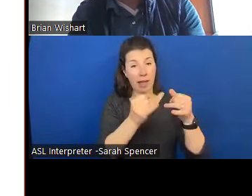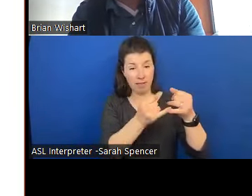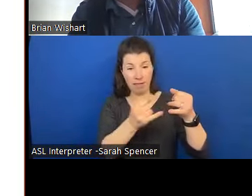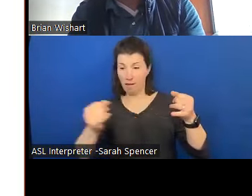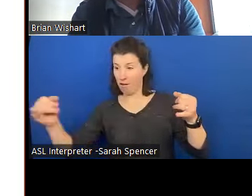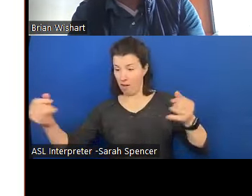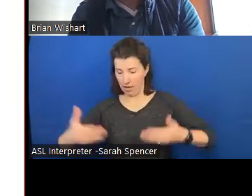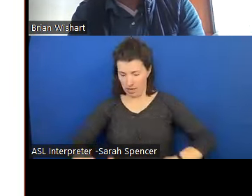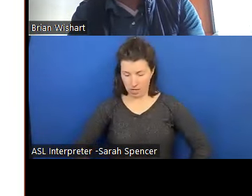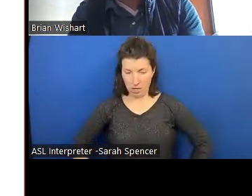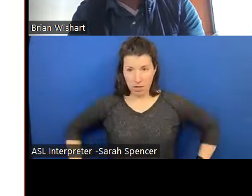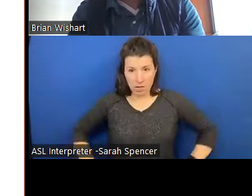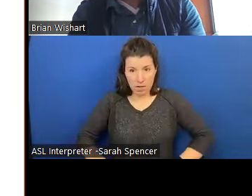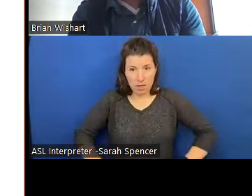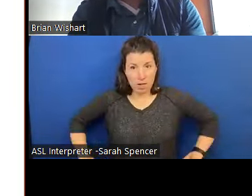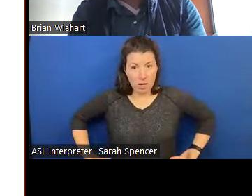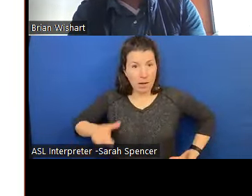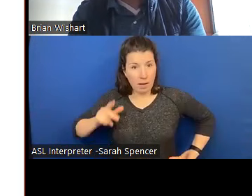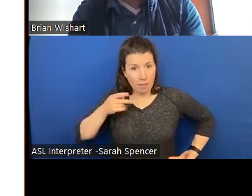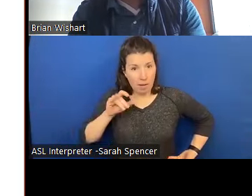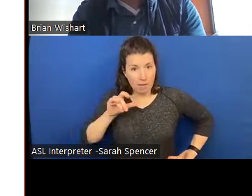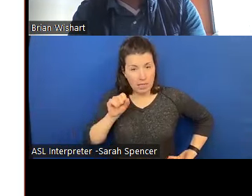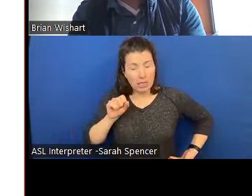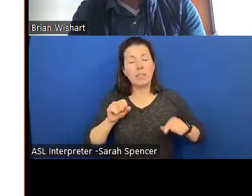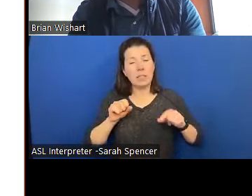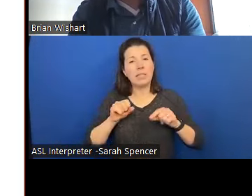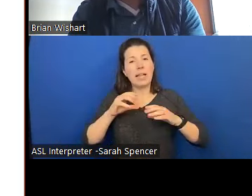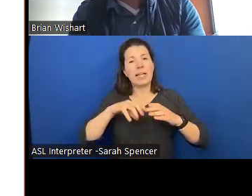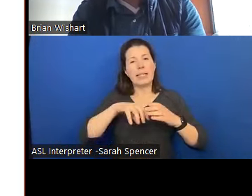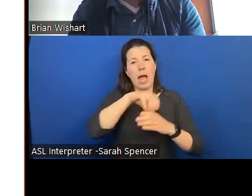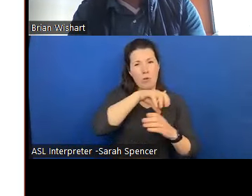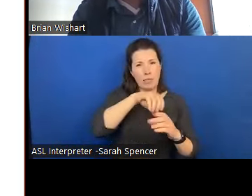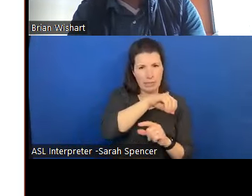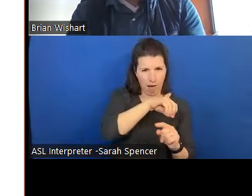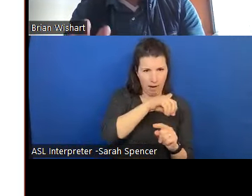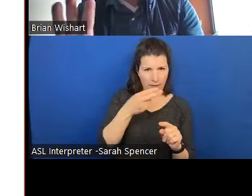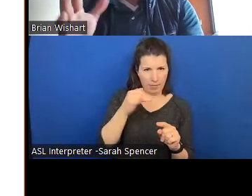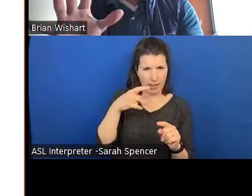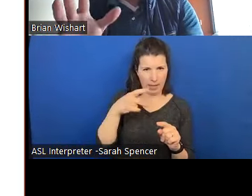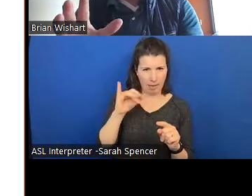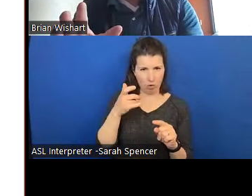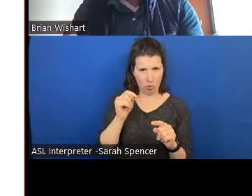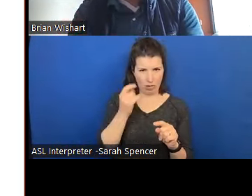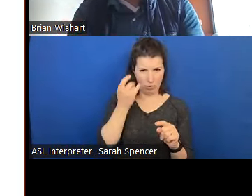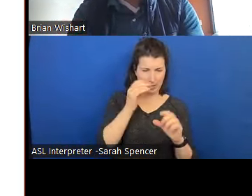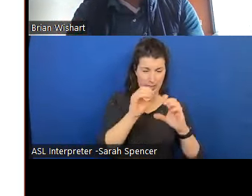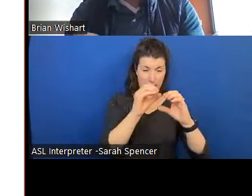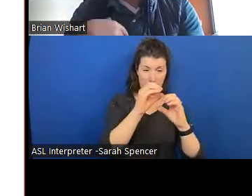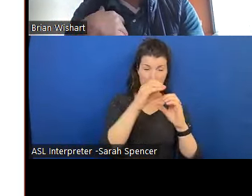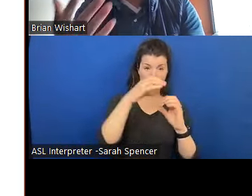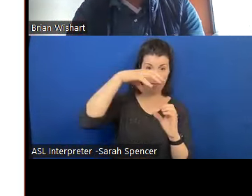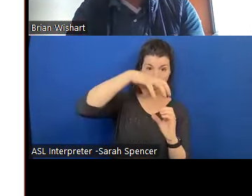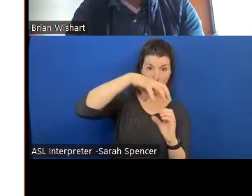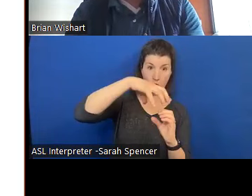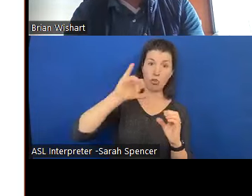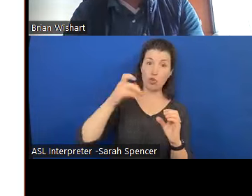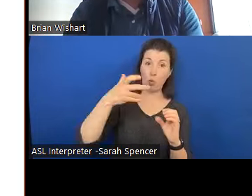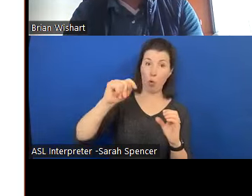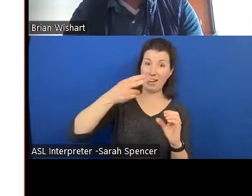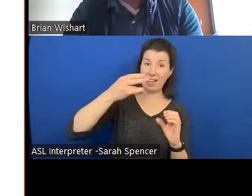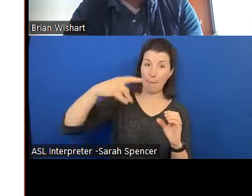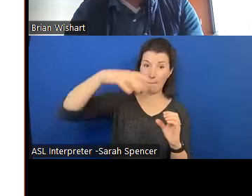is outside of that hip joint. And so that's the percentage we're watching. Typically around 30 to 40% is when I'll refer